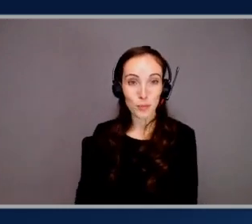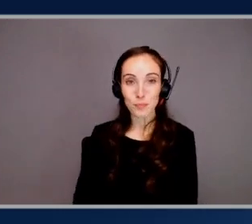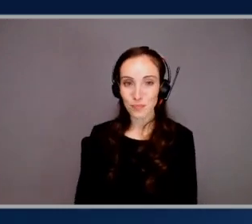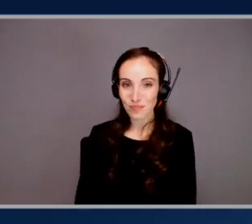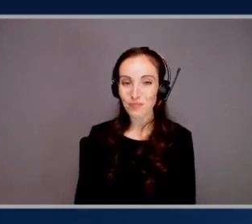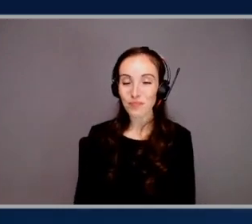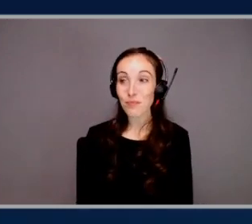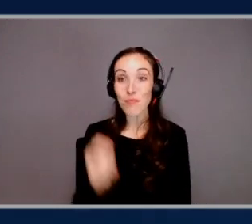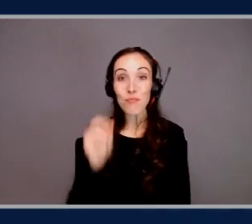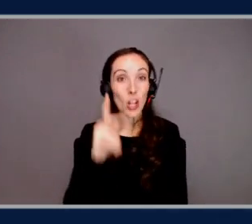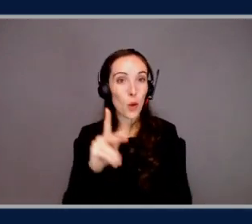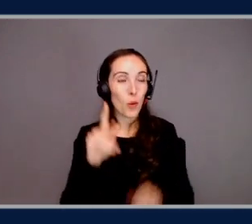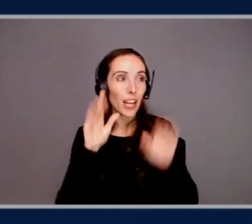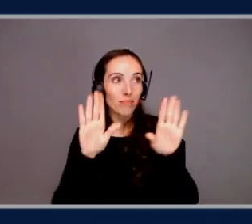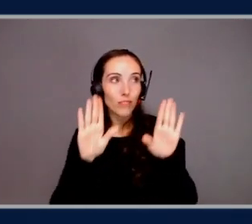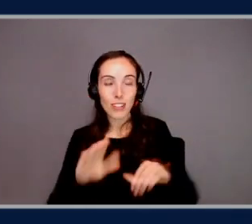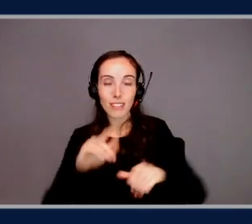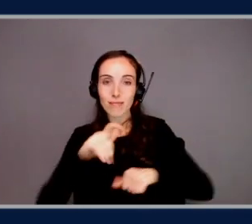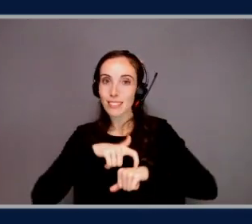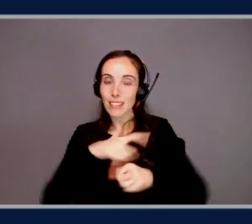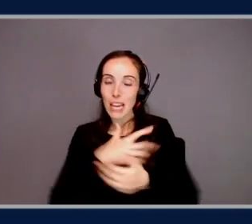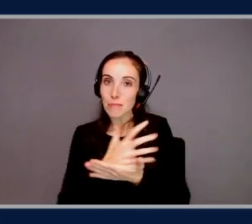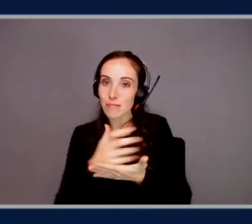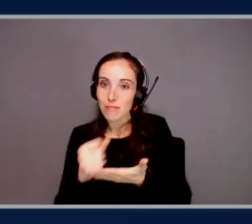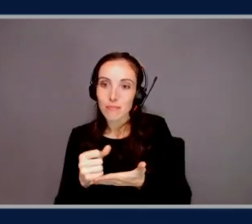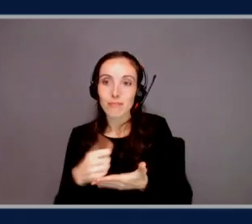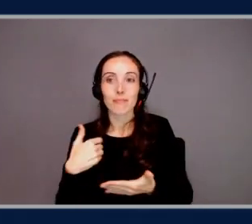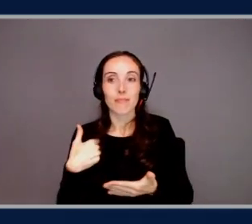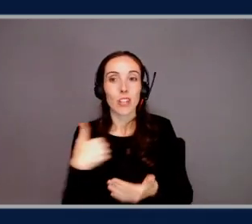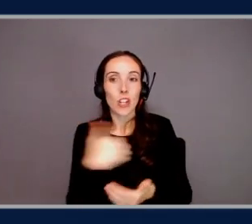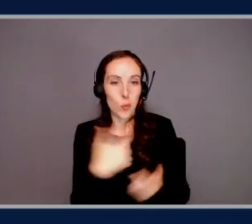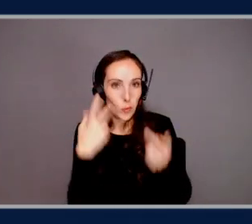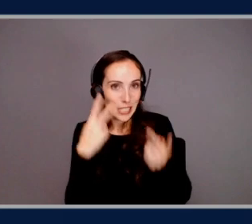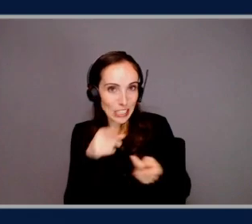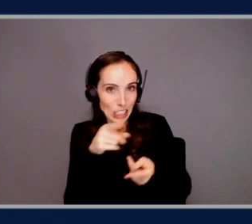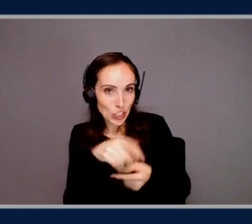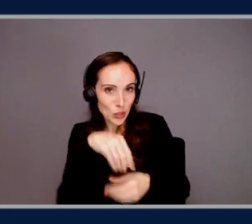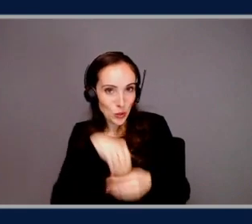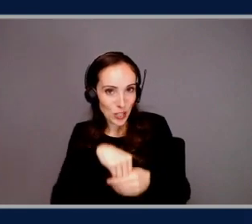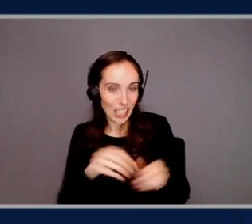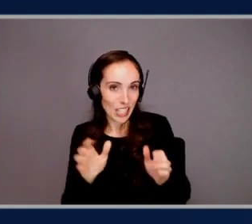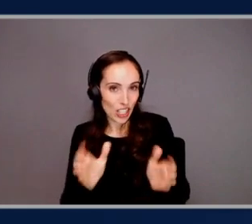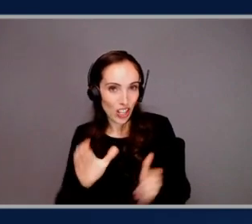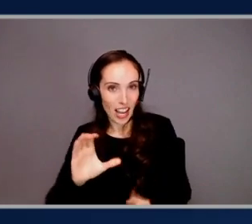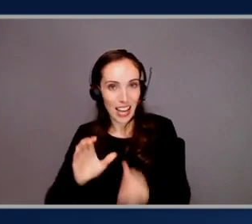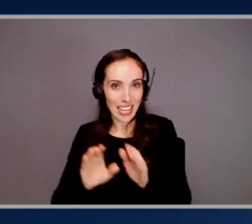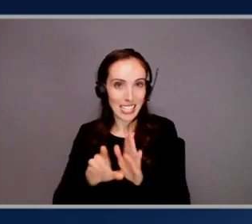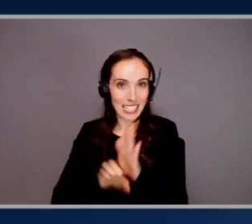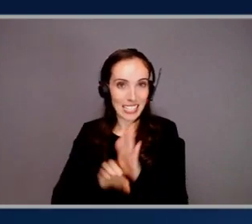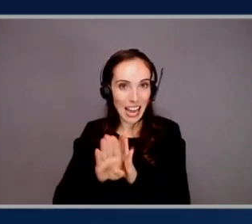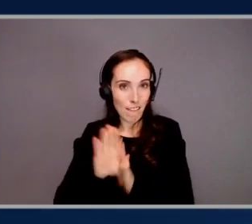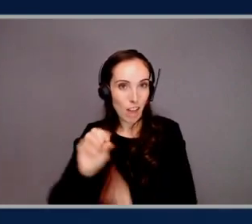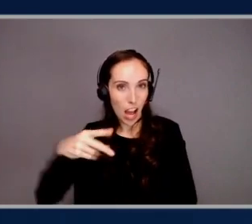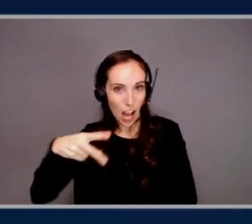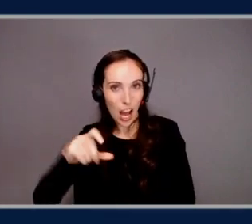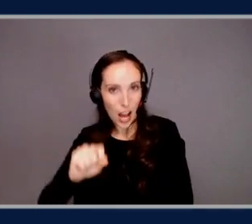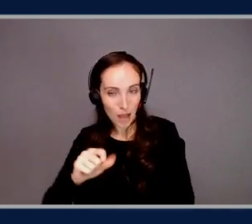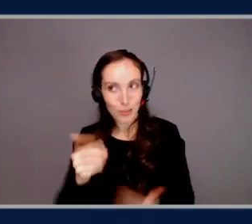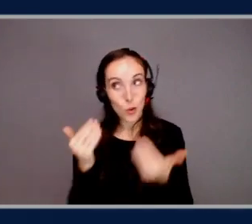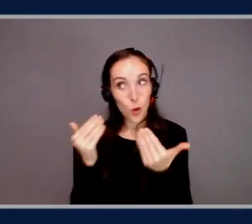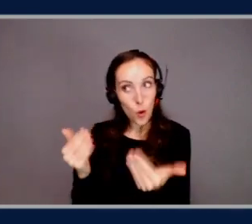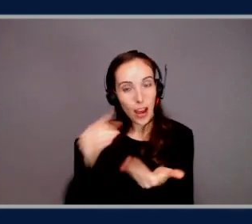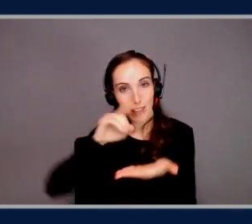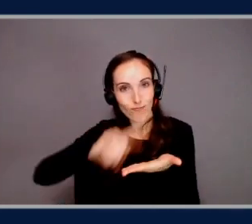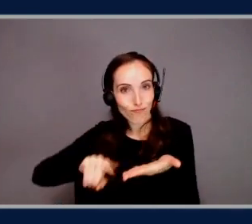time that we have. Max does DevOps. We see you in the chat, and we Yes. want you to go check this out in Amazon Q